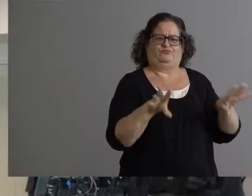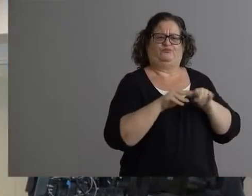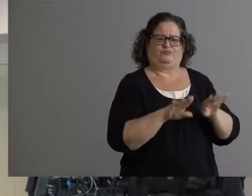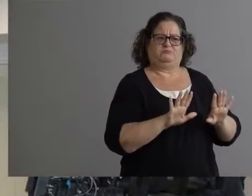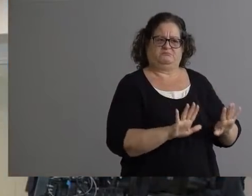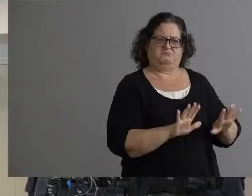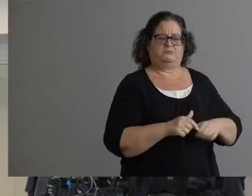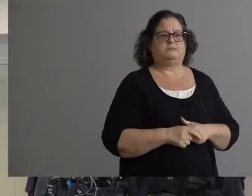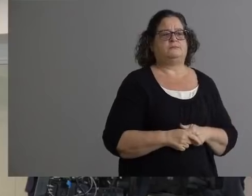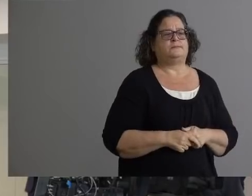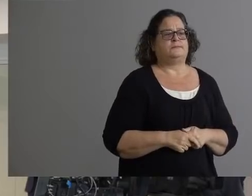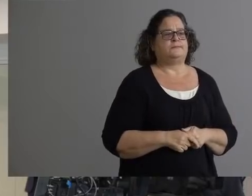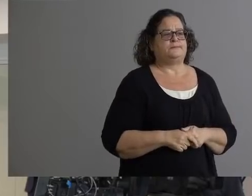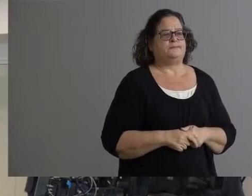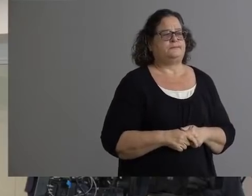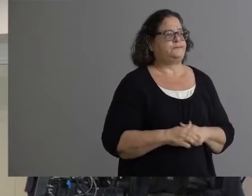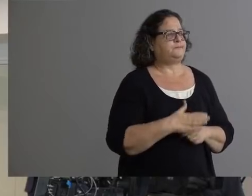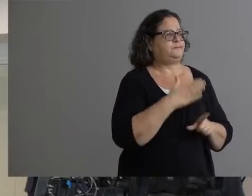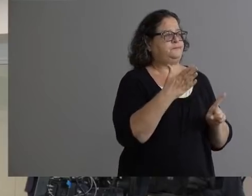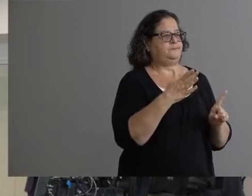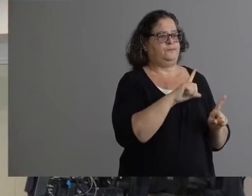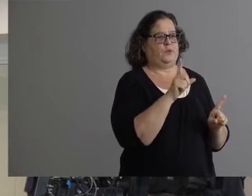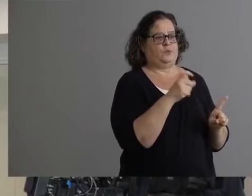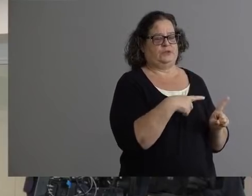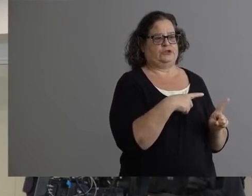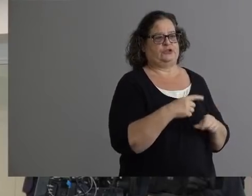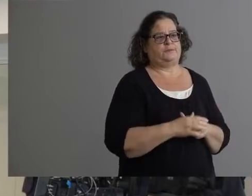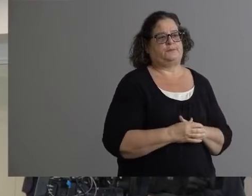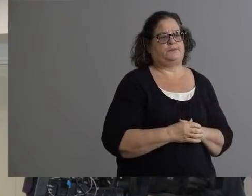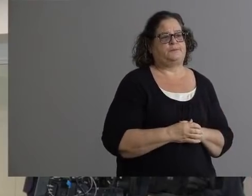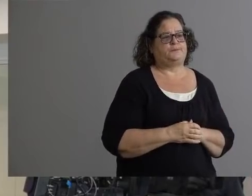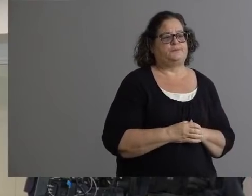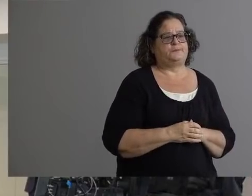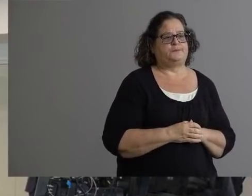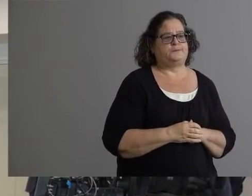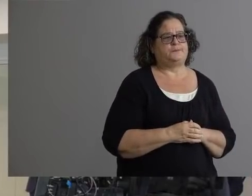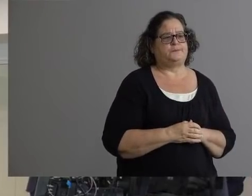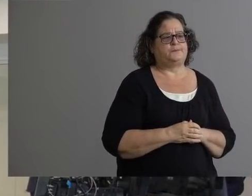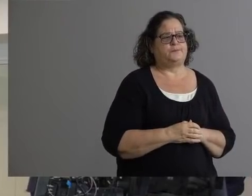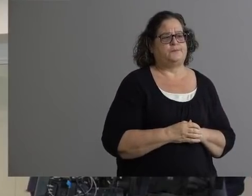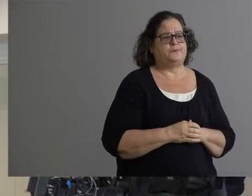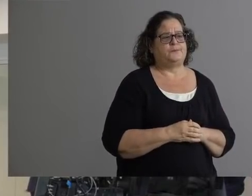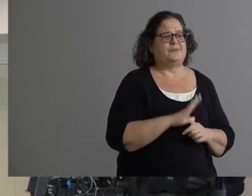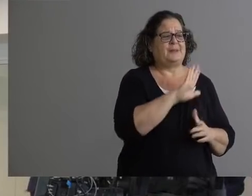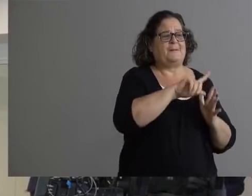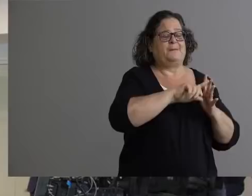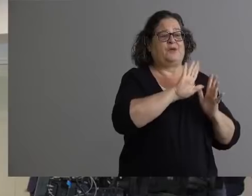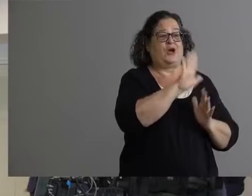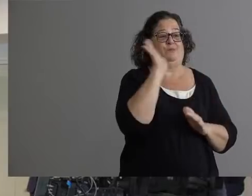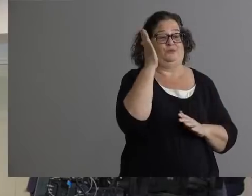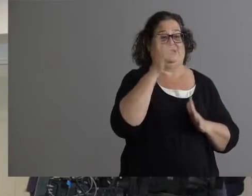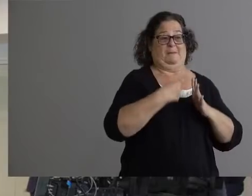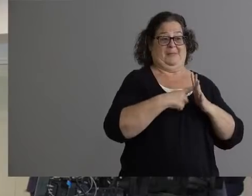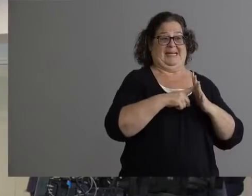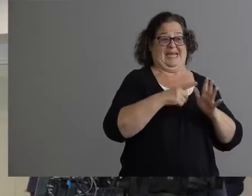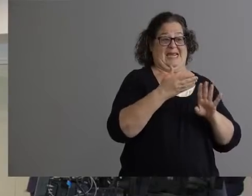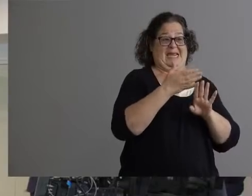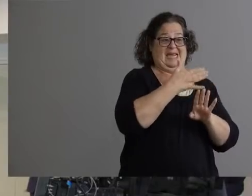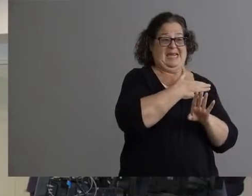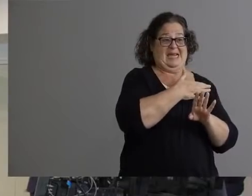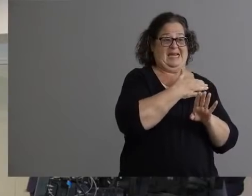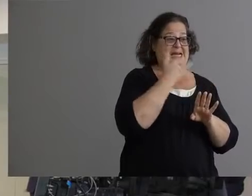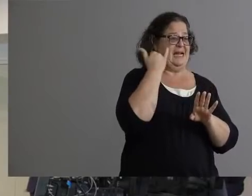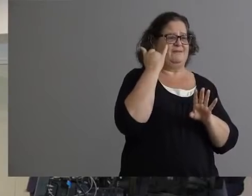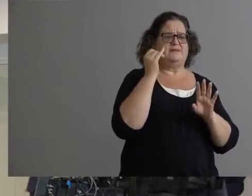Governor, hi. Evan McMorris Santoro with CNN. At the beginning of your statement, you said, if you don't have anywhere to go, stay home. And at the end, you doubled down